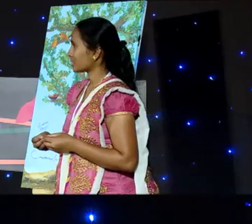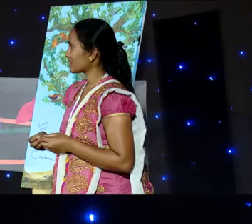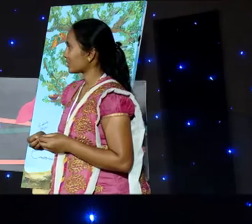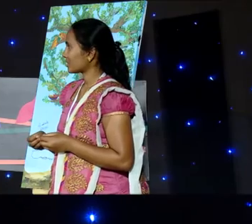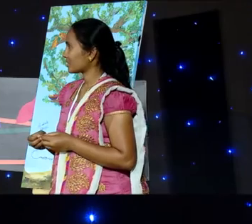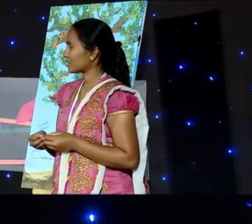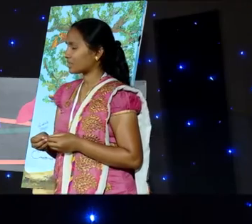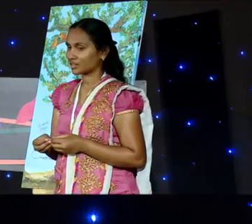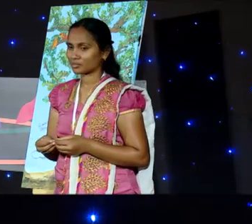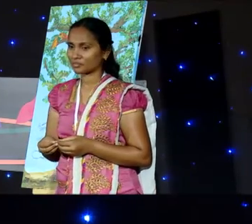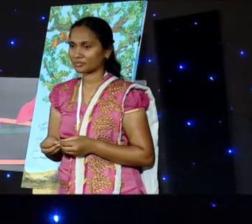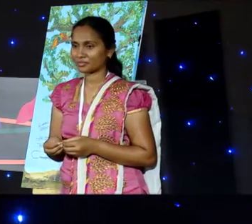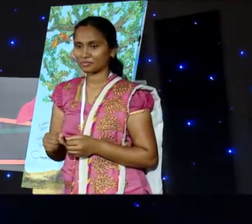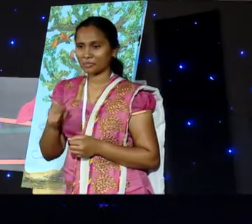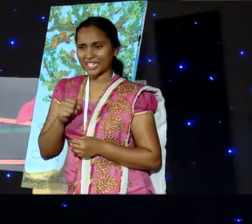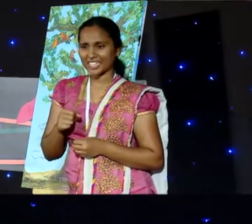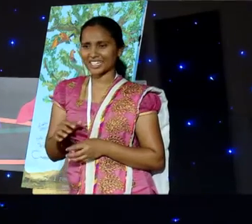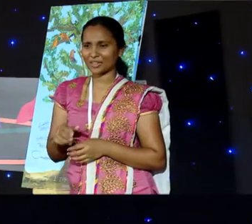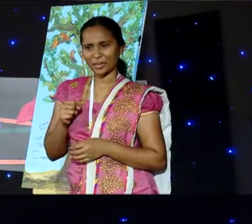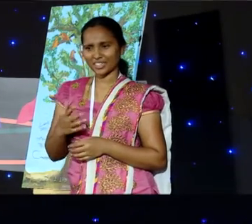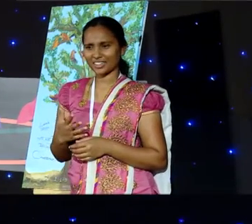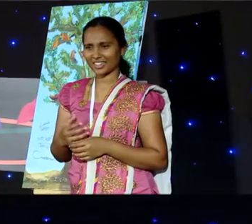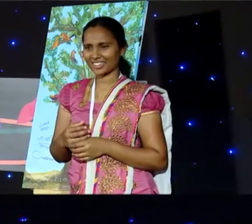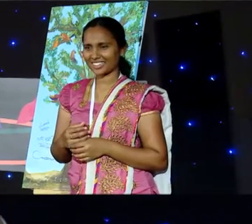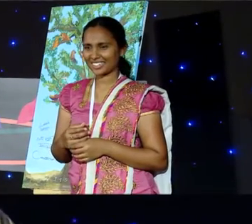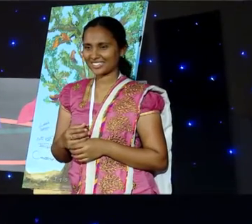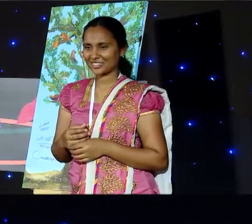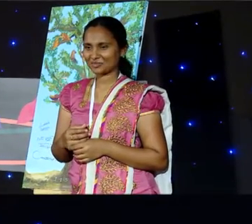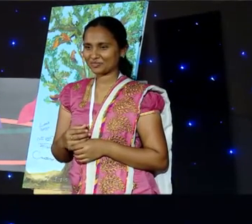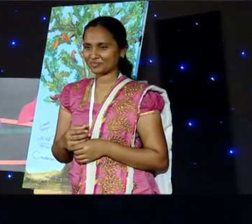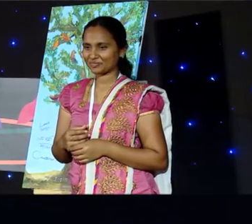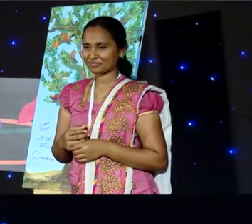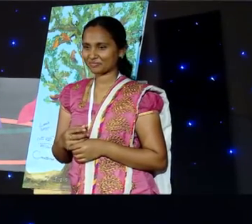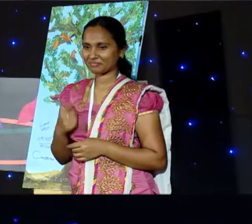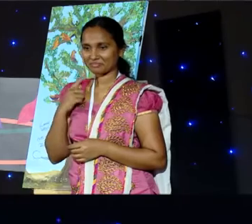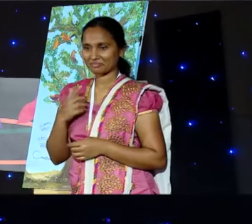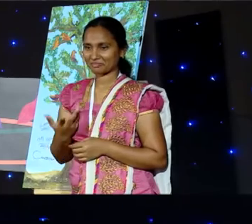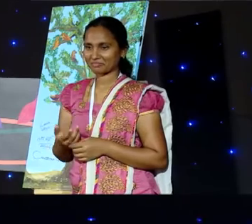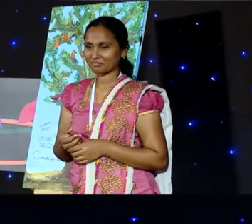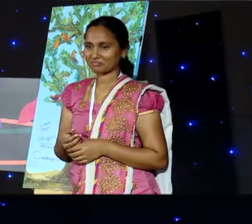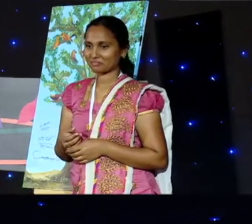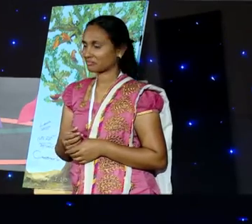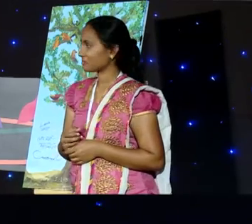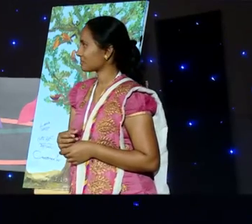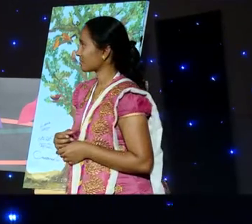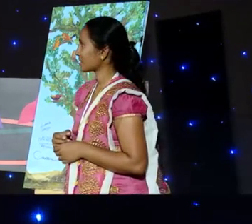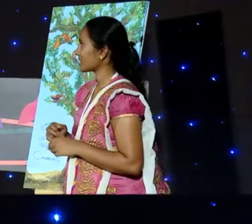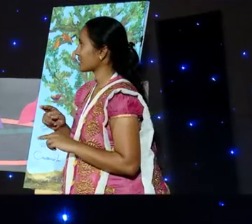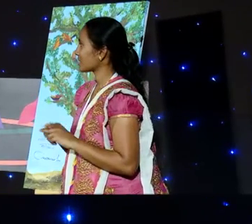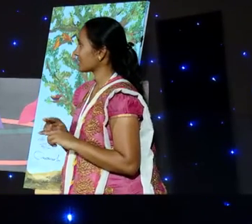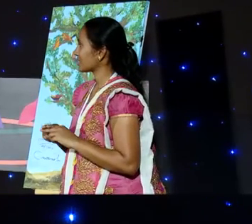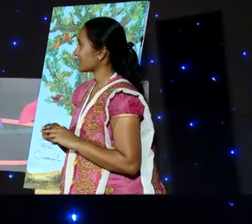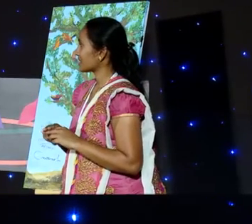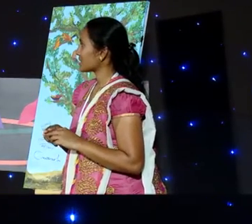janitor. And then at one point, she heard this story of Gandhi. Gandhi, it turns out, was sitting in his